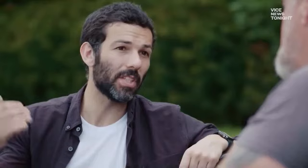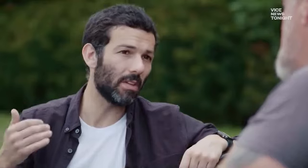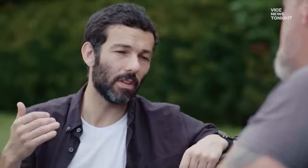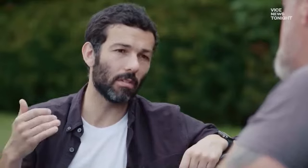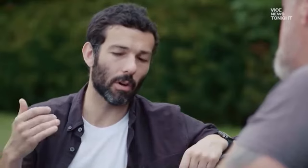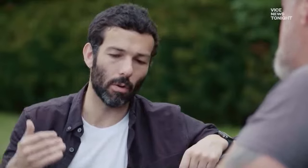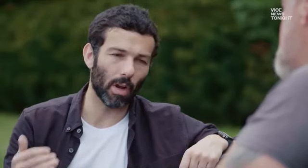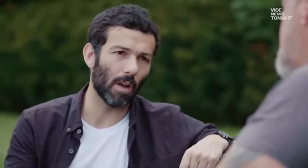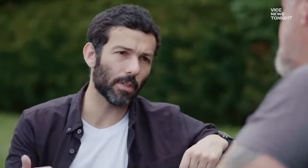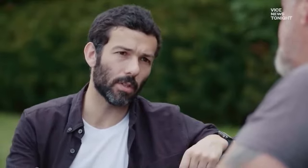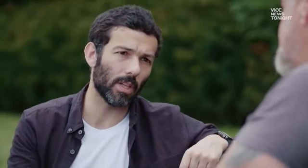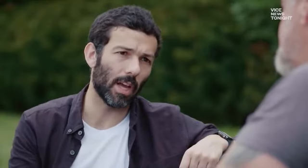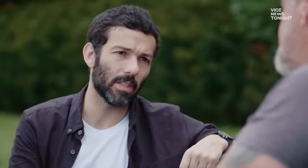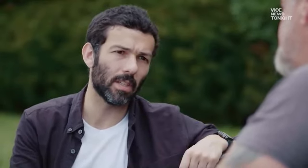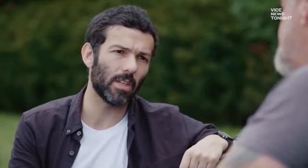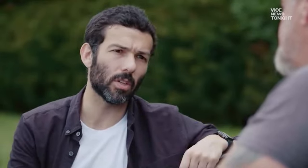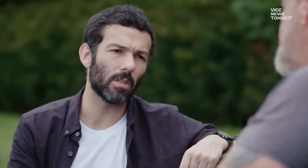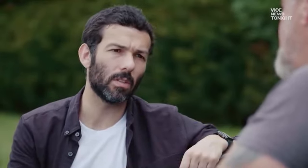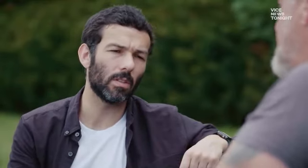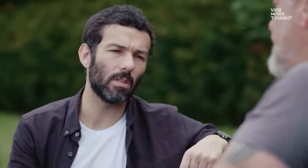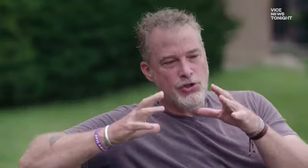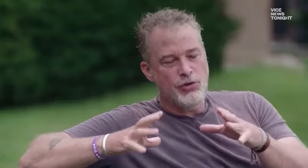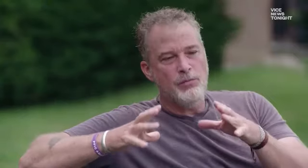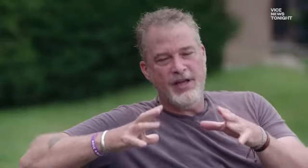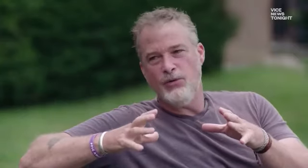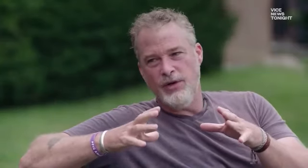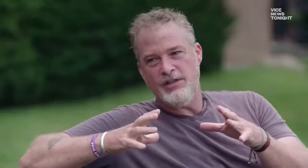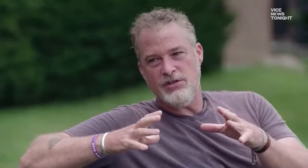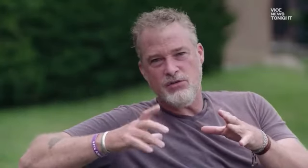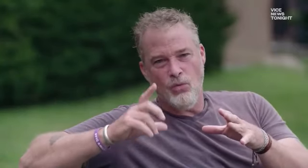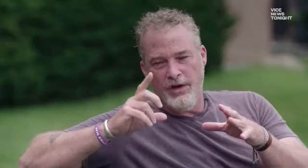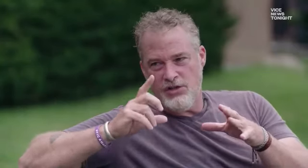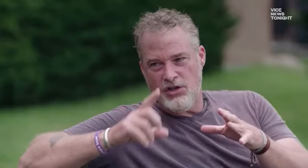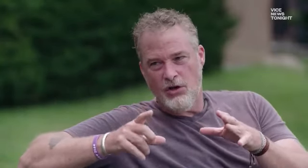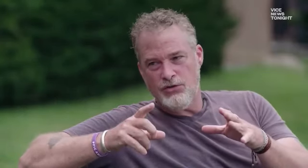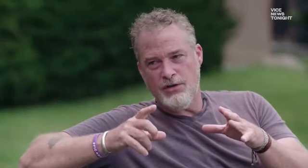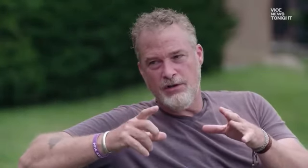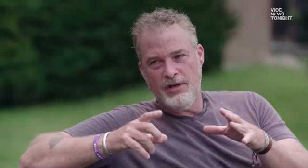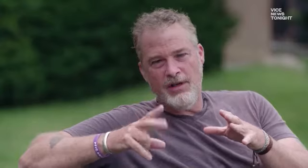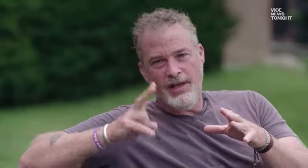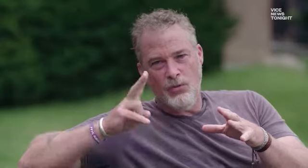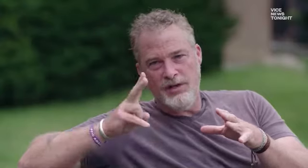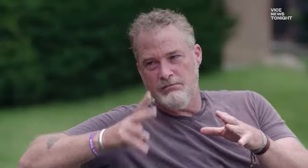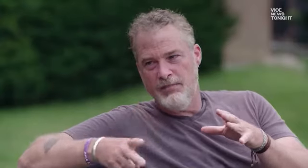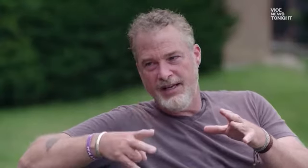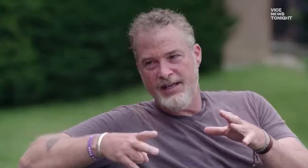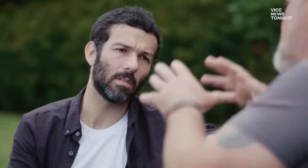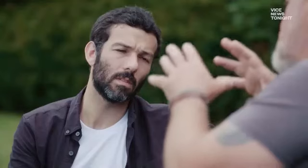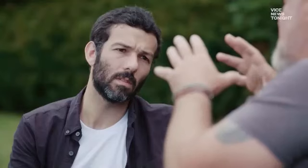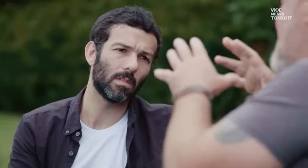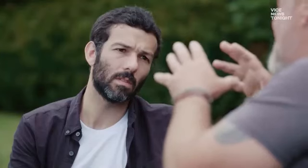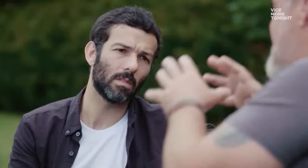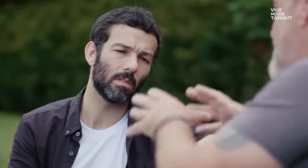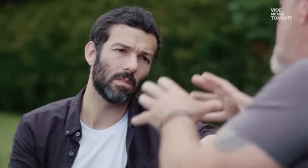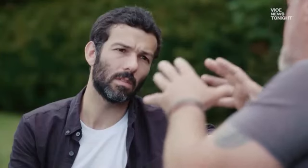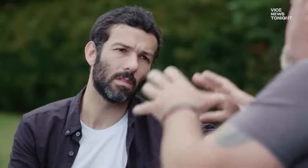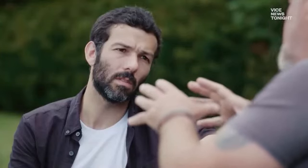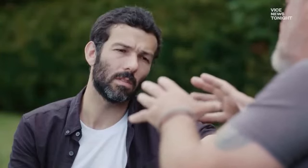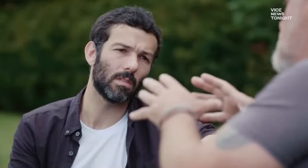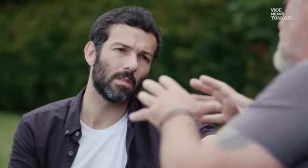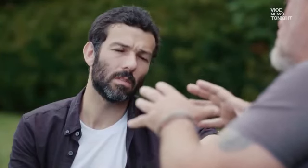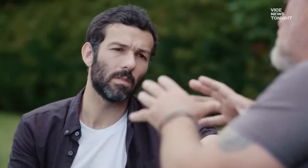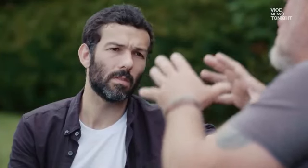that puts even their own officers' lives at danger? There's two big reasons. One is cultural and one is money. There's a